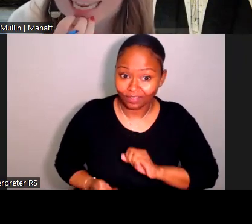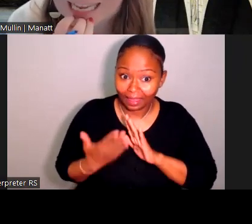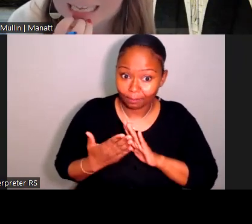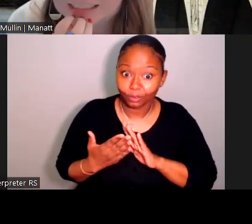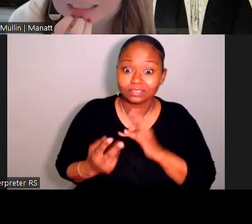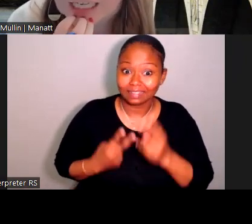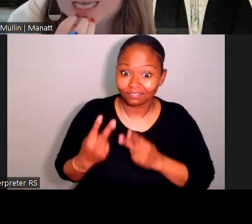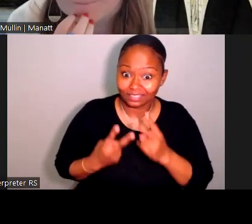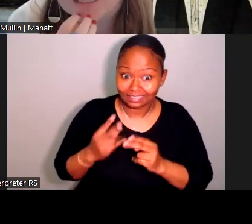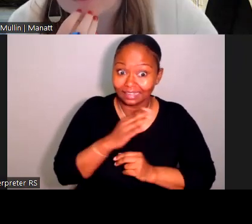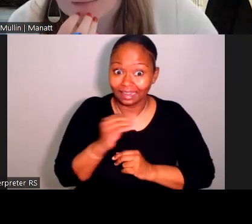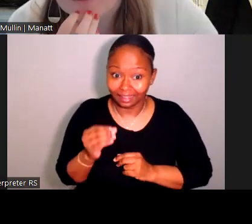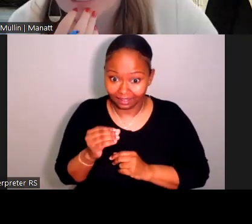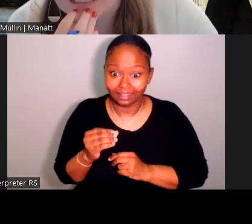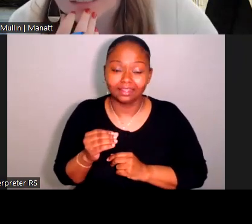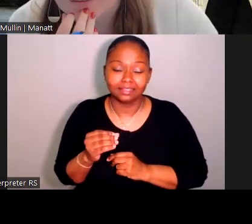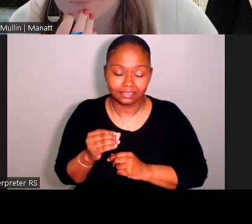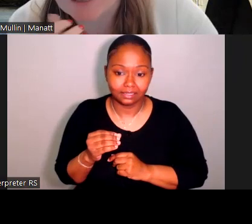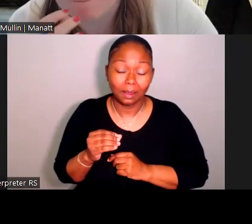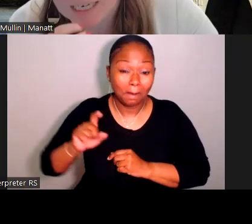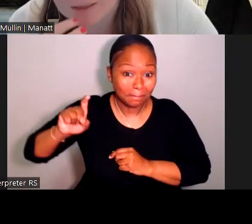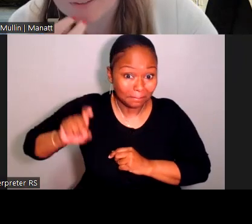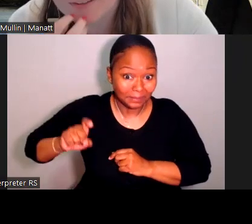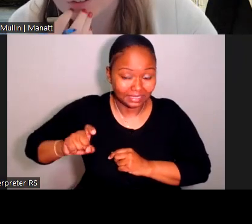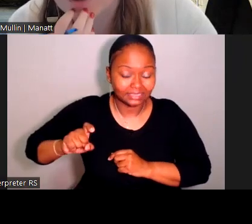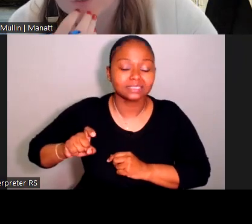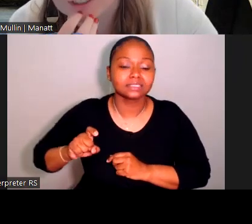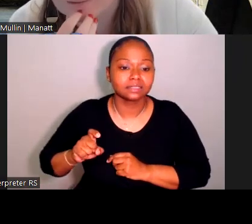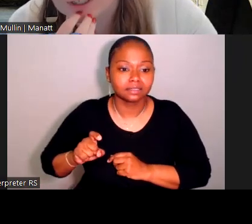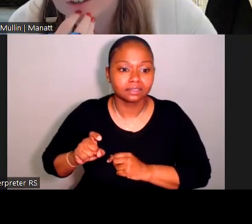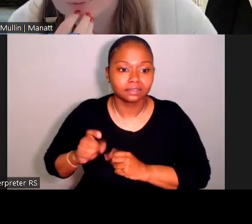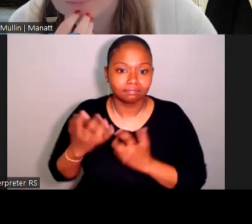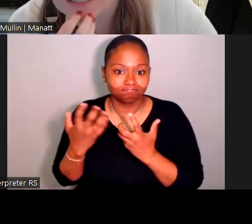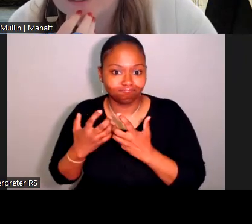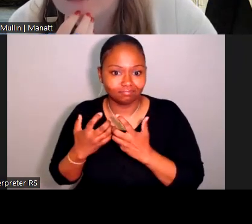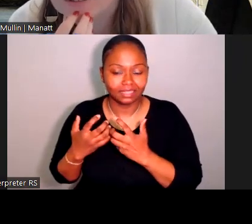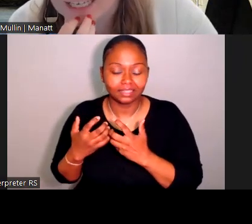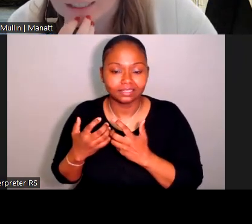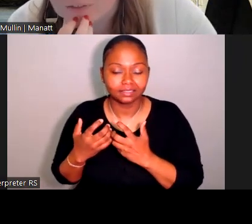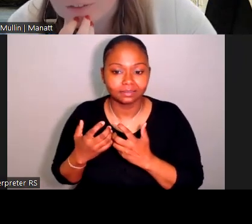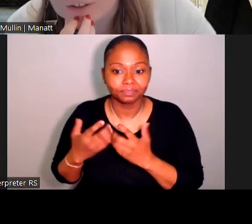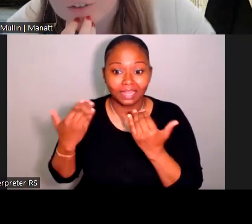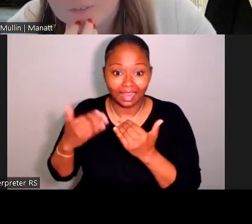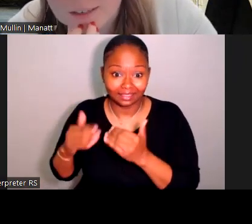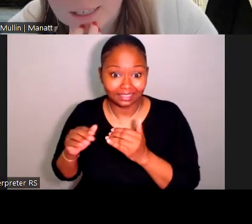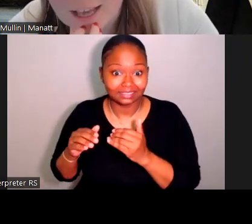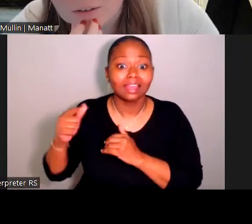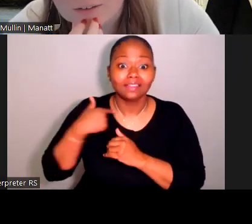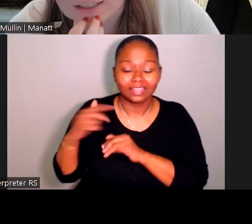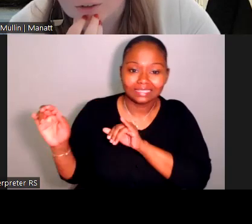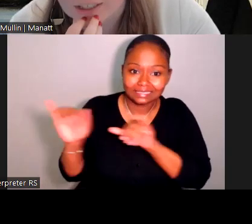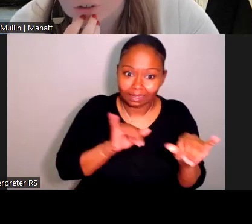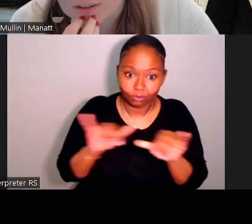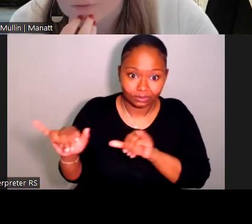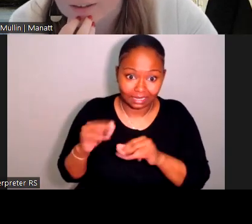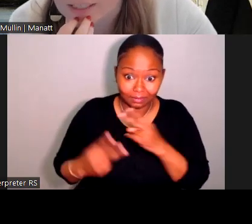resident and must at least meet minimum standards for number of permitted simultaneous visitors, visiting hours,